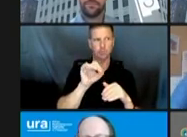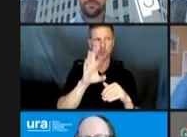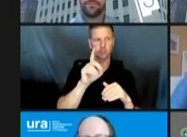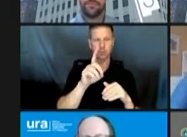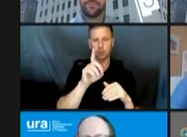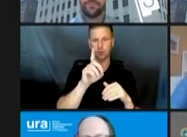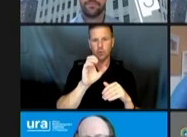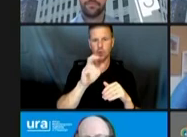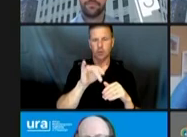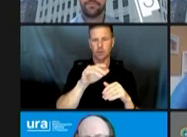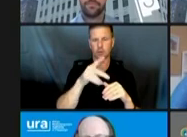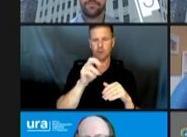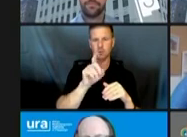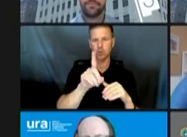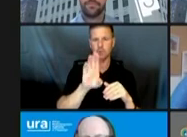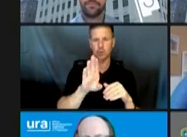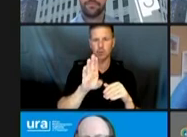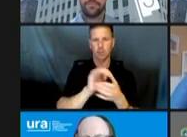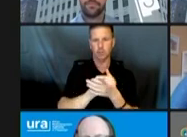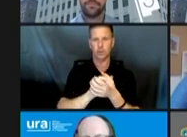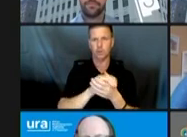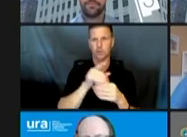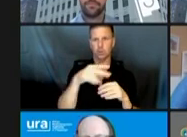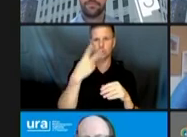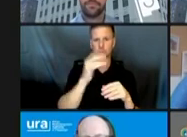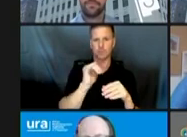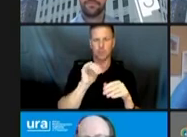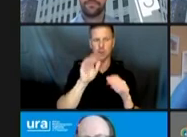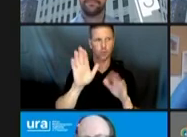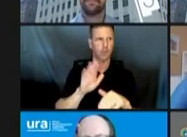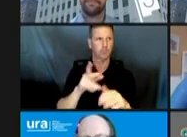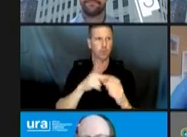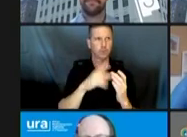1B. And congratulations, this looks like a great project.